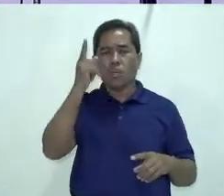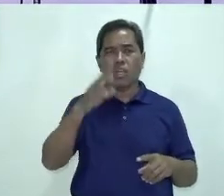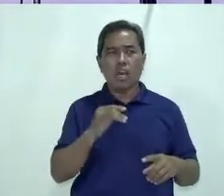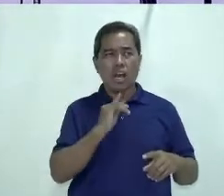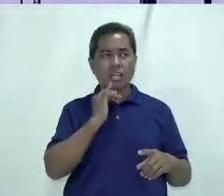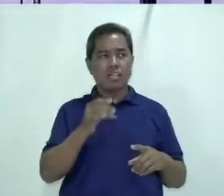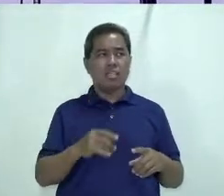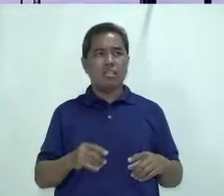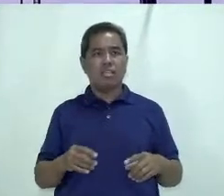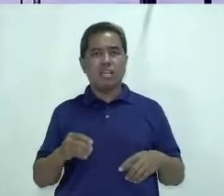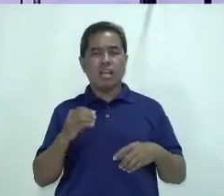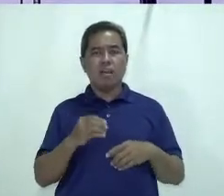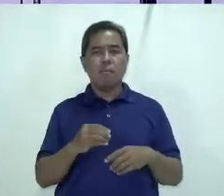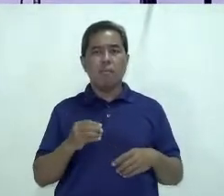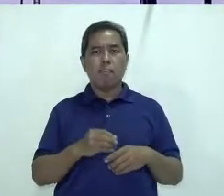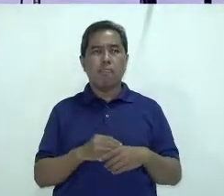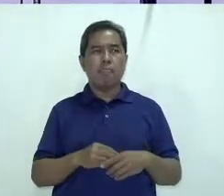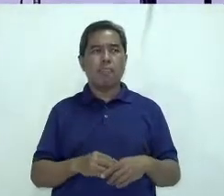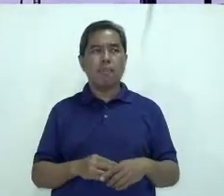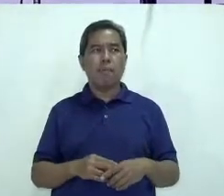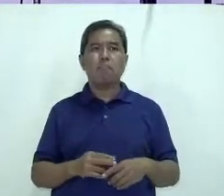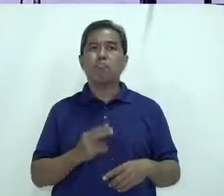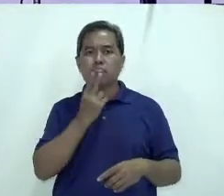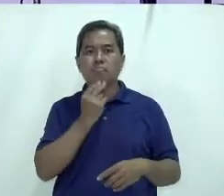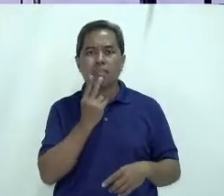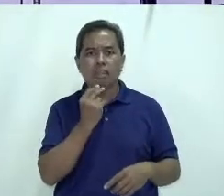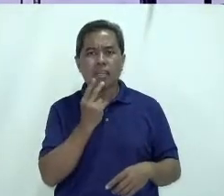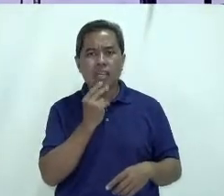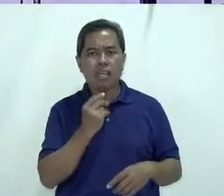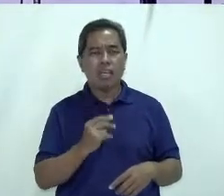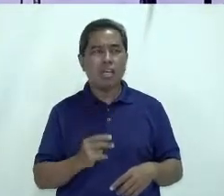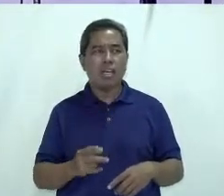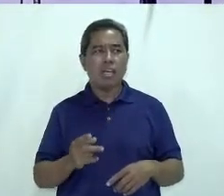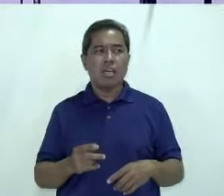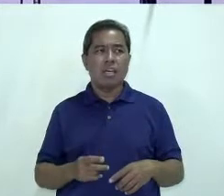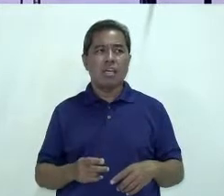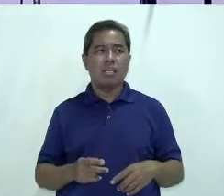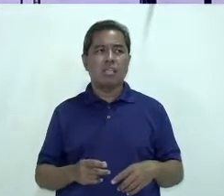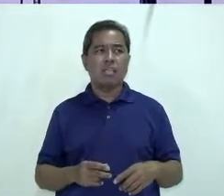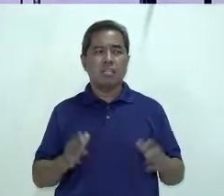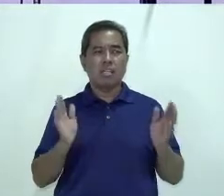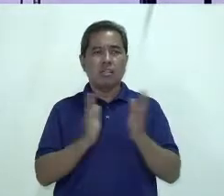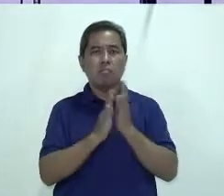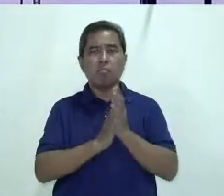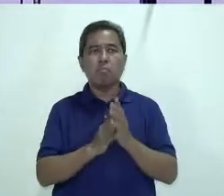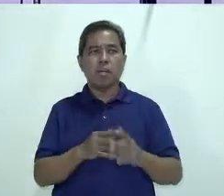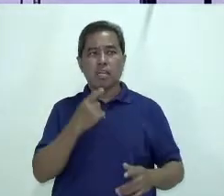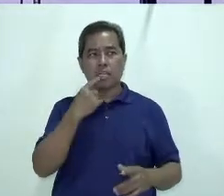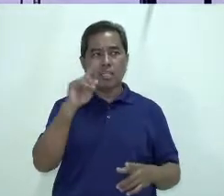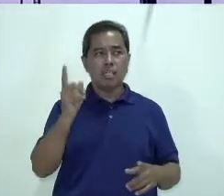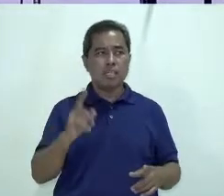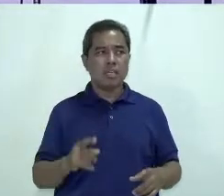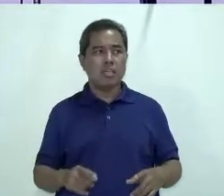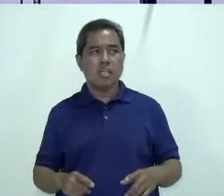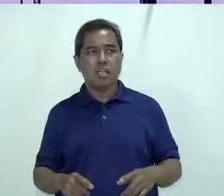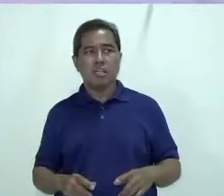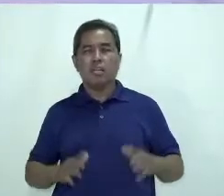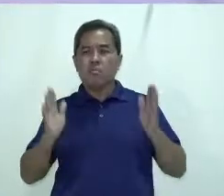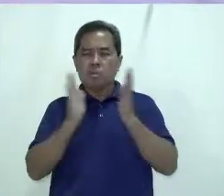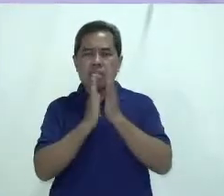Hebrew, there are three. There's yada, which is praise and thanksgiving. There is melzar, which is praising